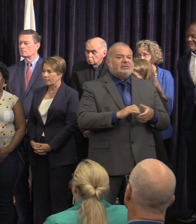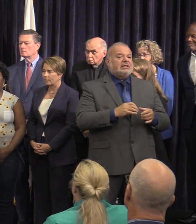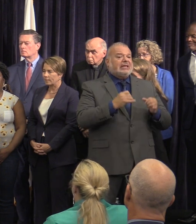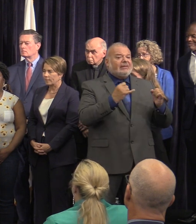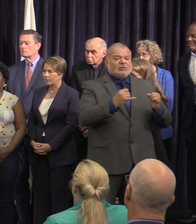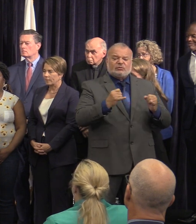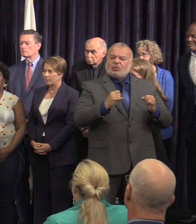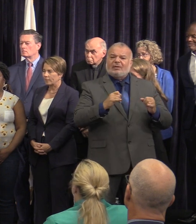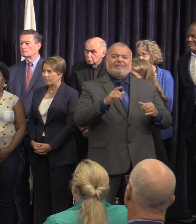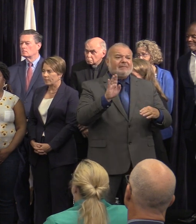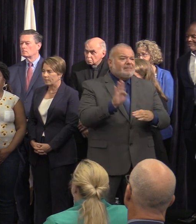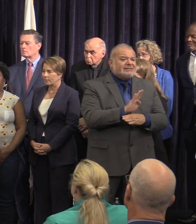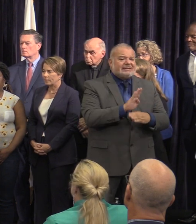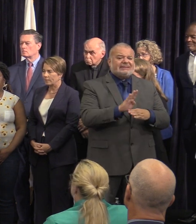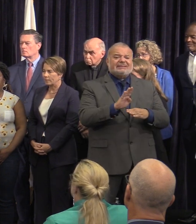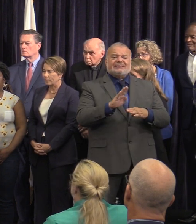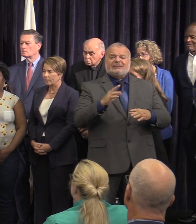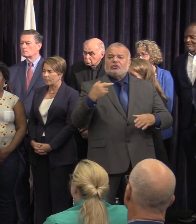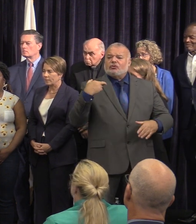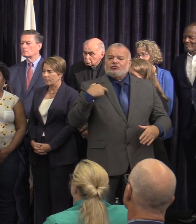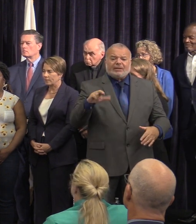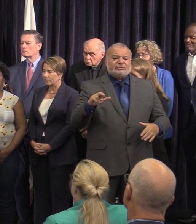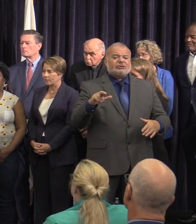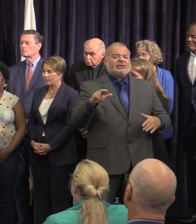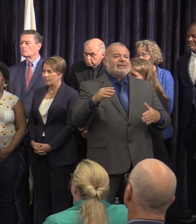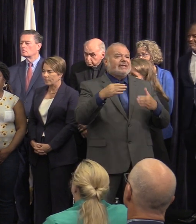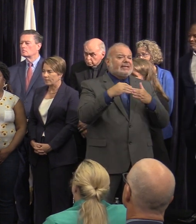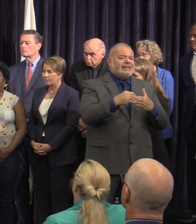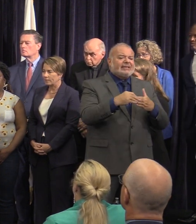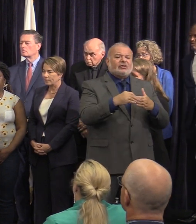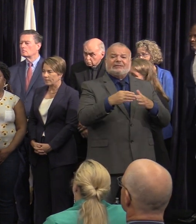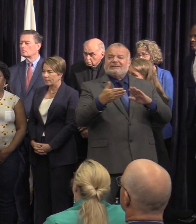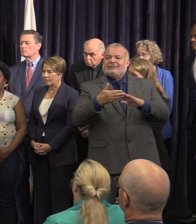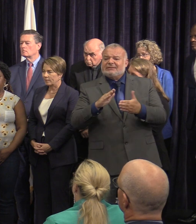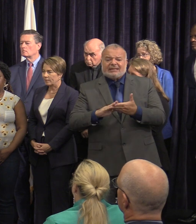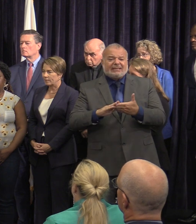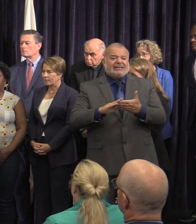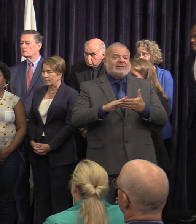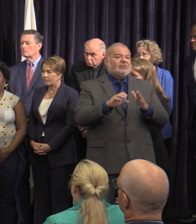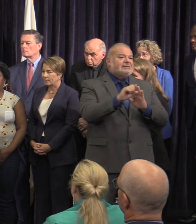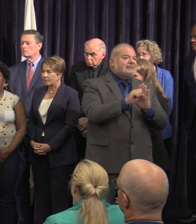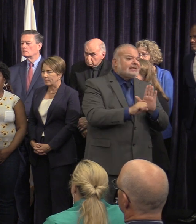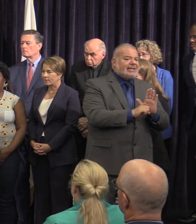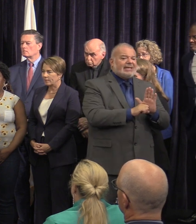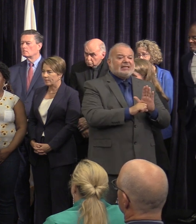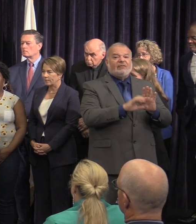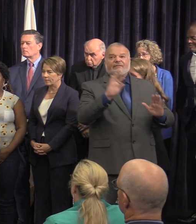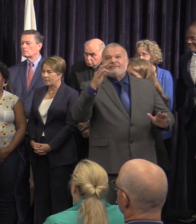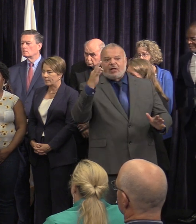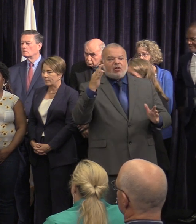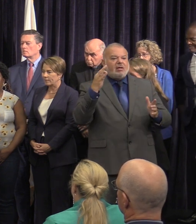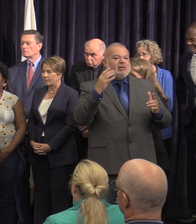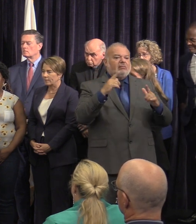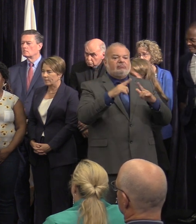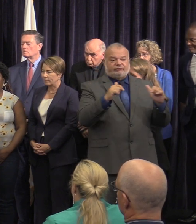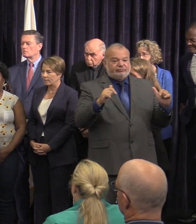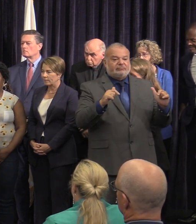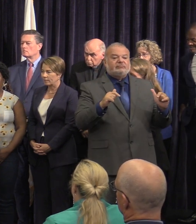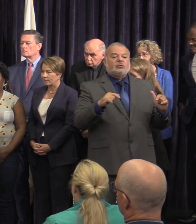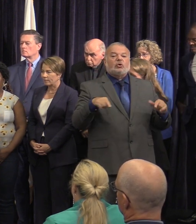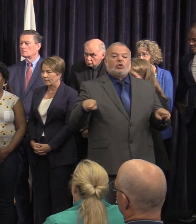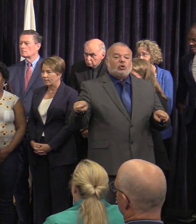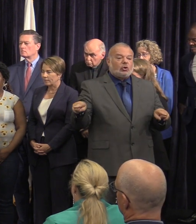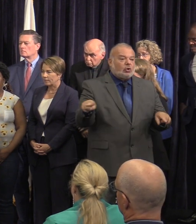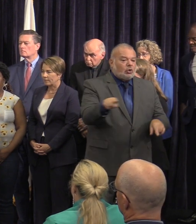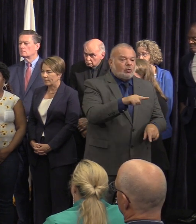a community-based leader, at the city, the state, elected official, federal, all of you, you can play a role in